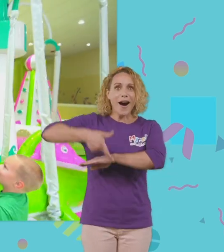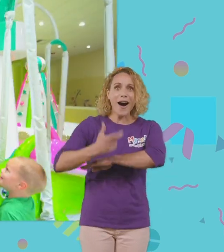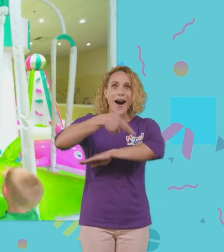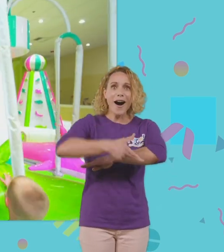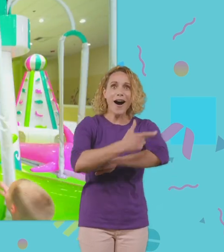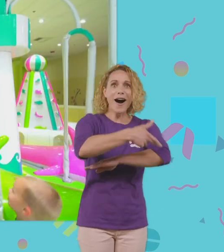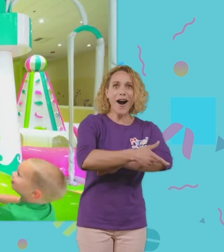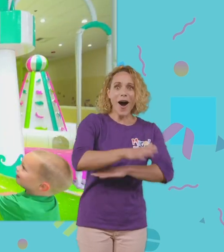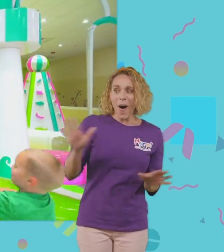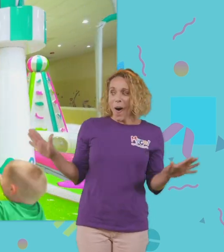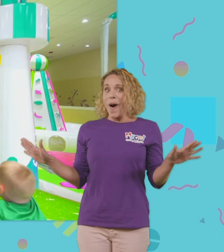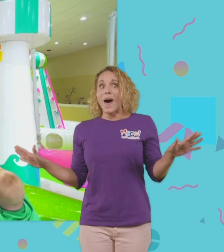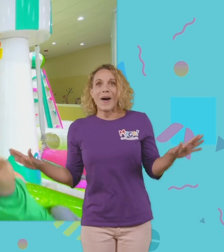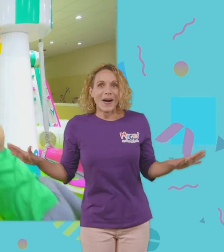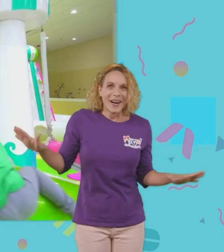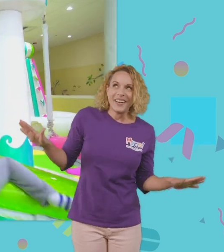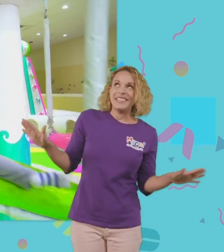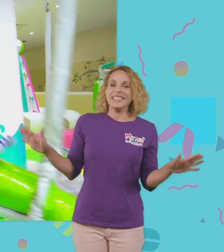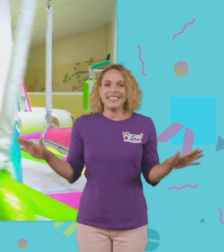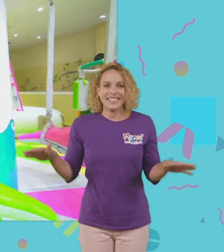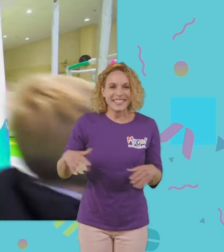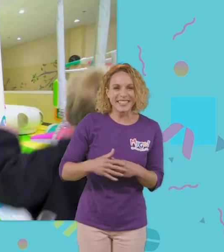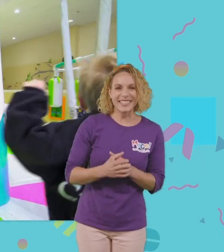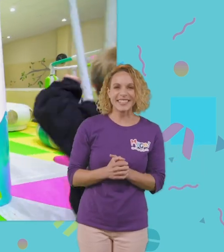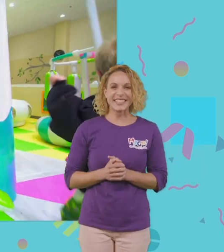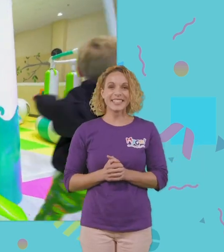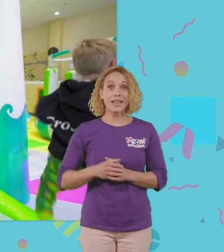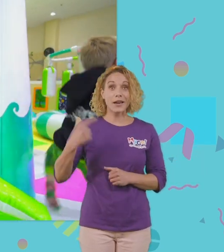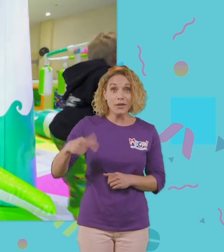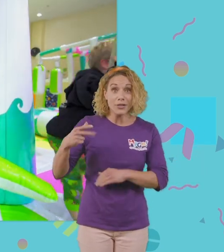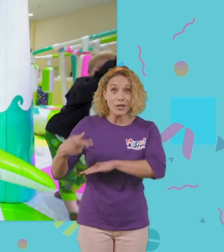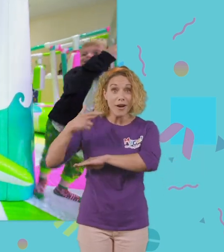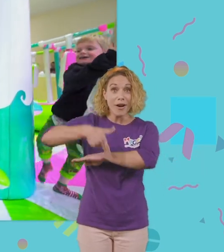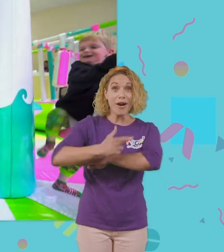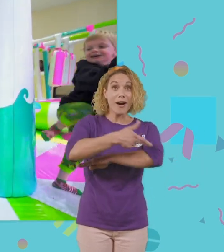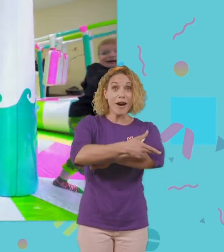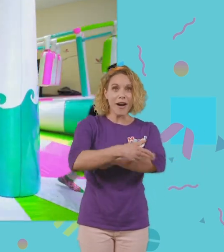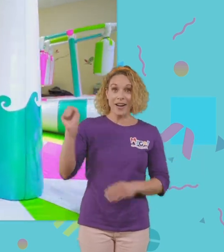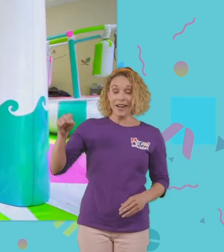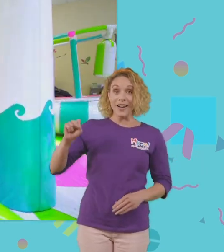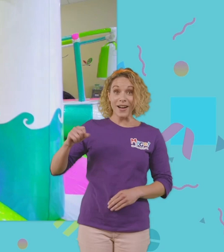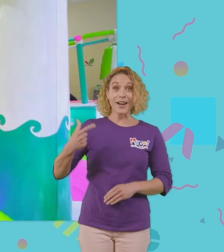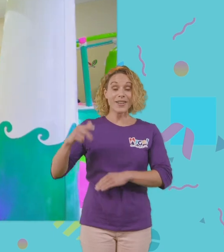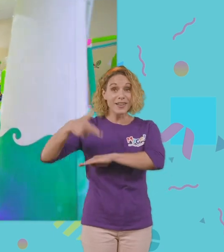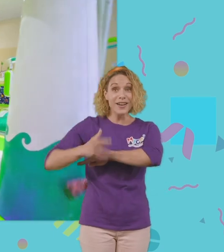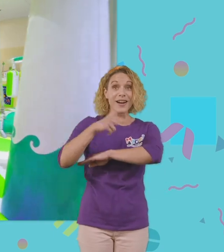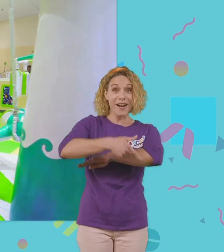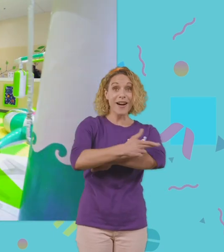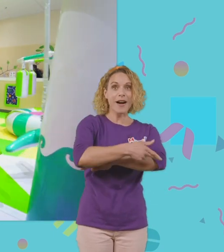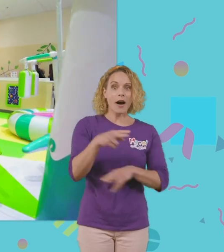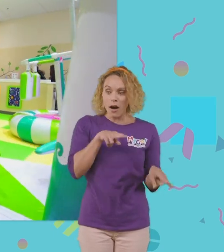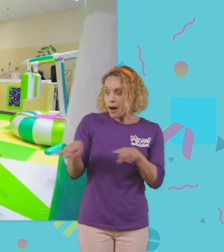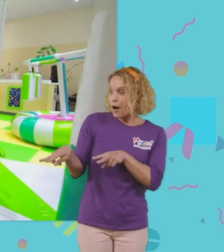Whoa! Dolphins! Whoa! A green dolphin? Yeah,